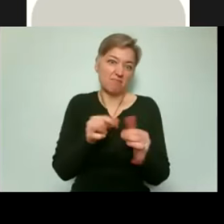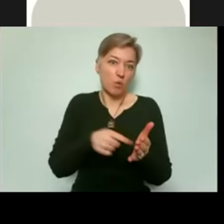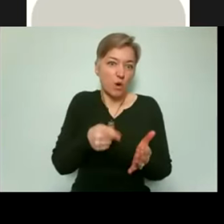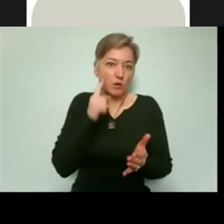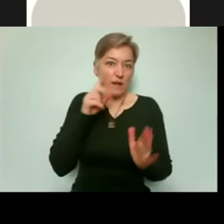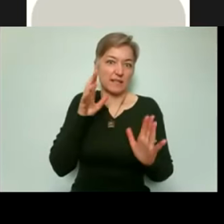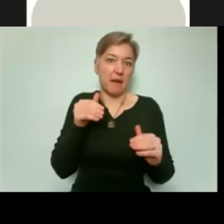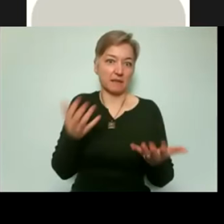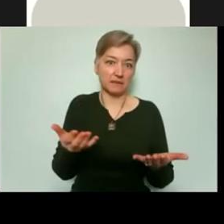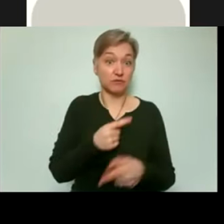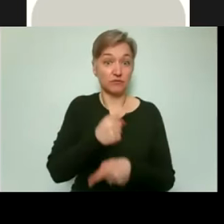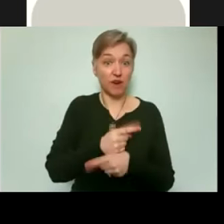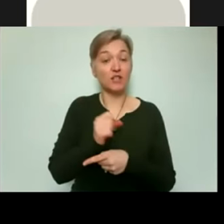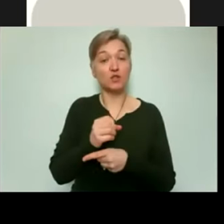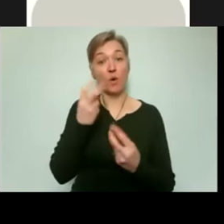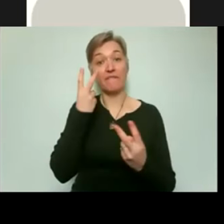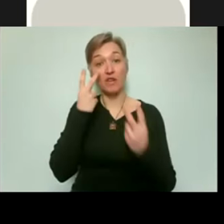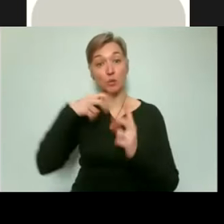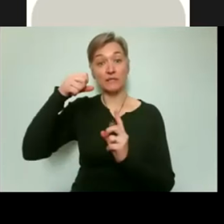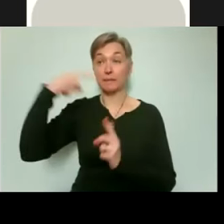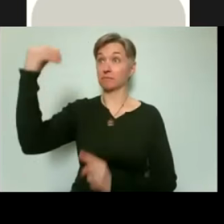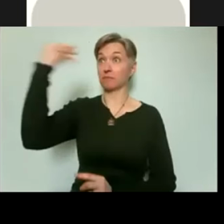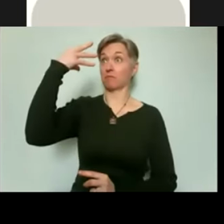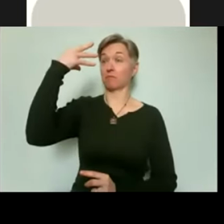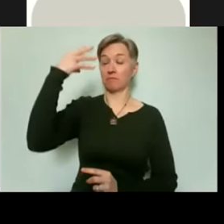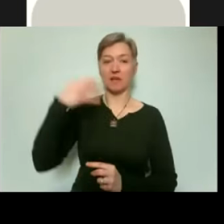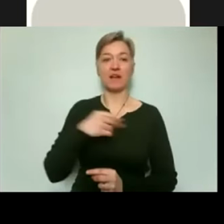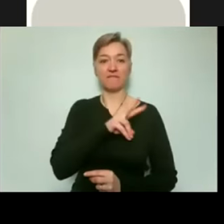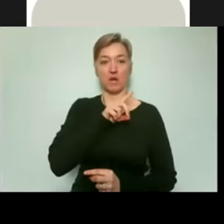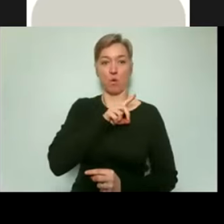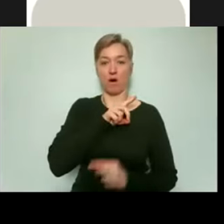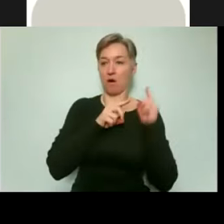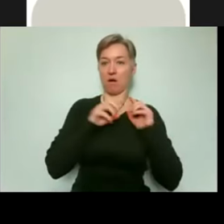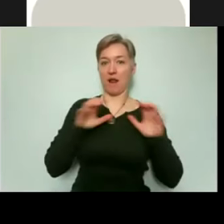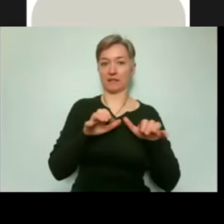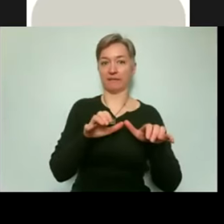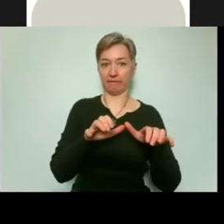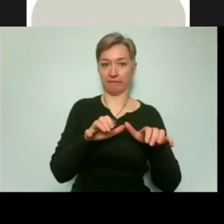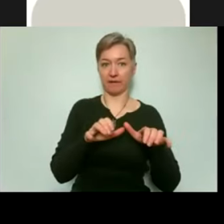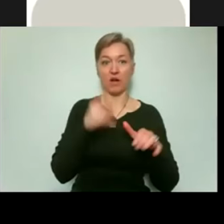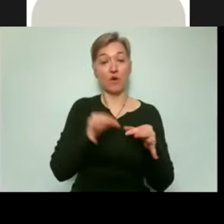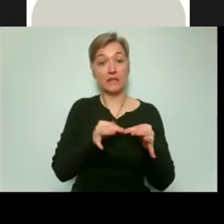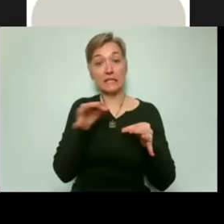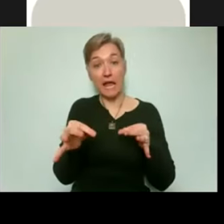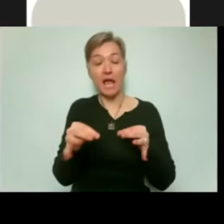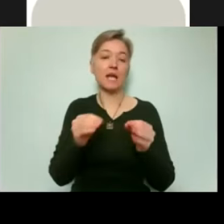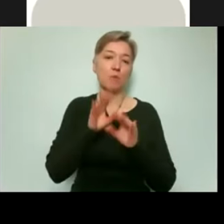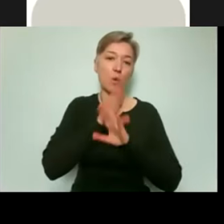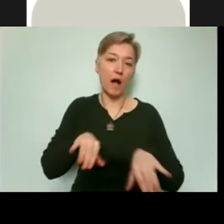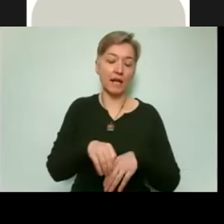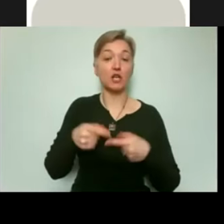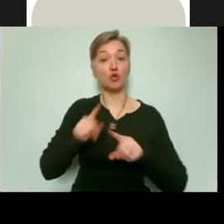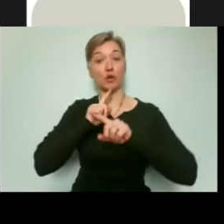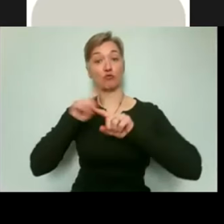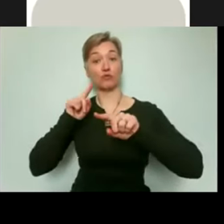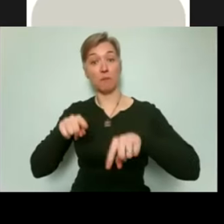would expect, right? So when the visual stimulus comes on, you get activity in V1 in the back of the brain. In the delay, things are a bit quieter. During the response